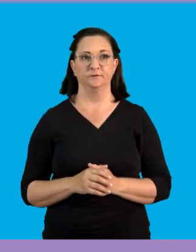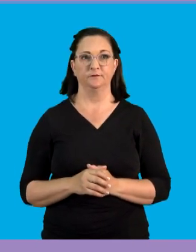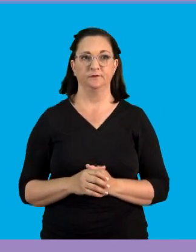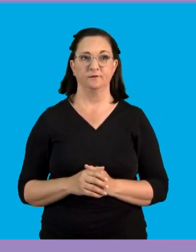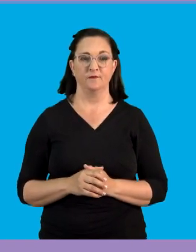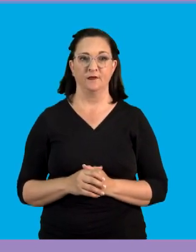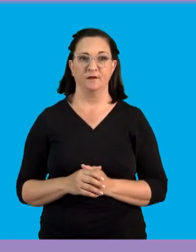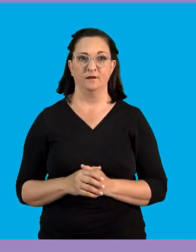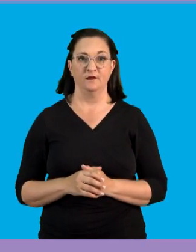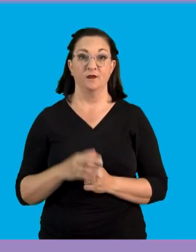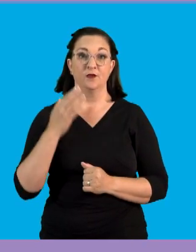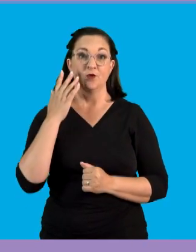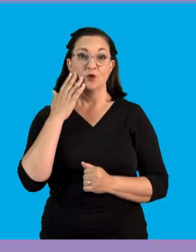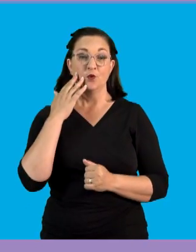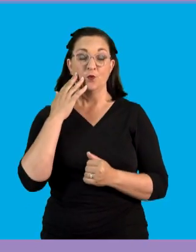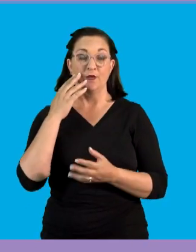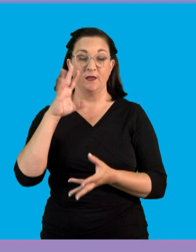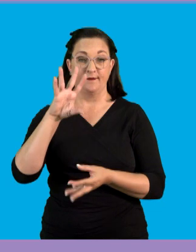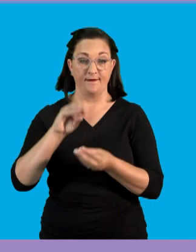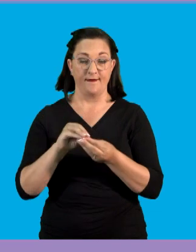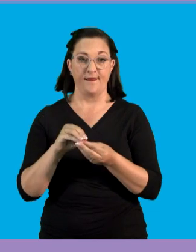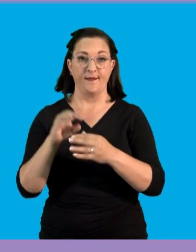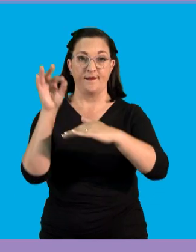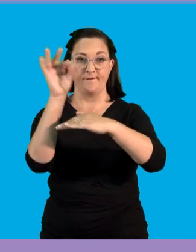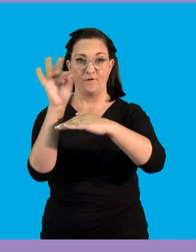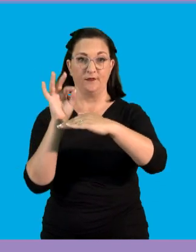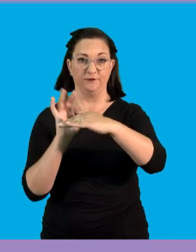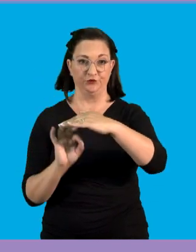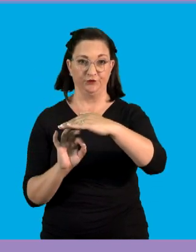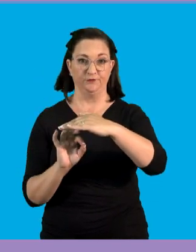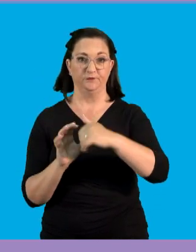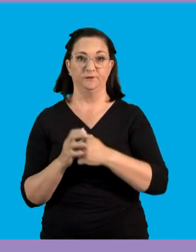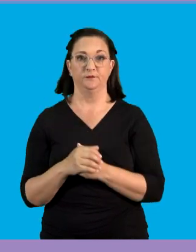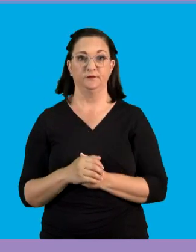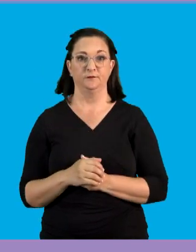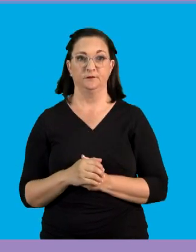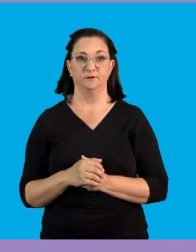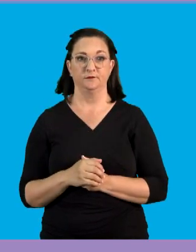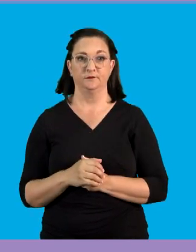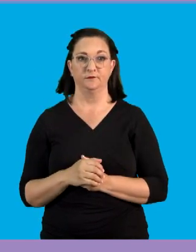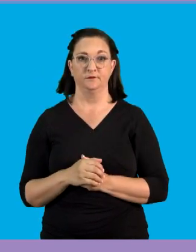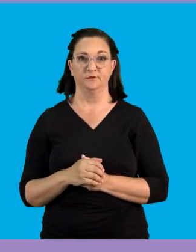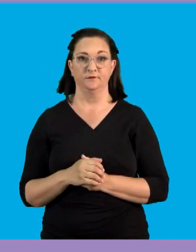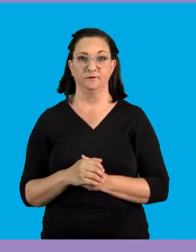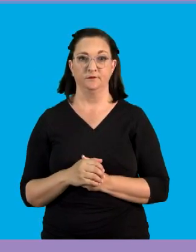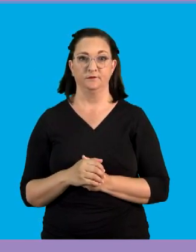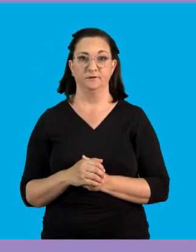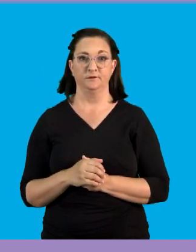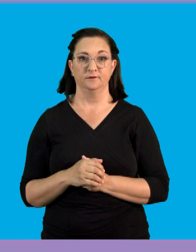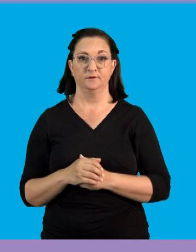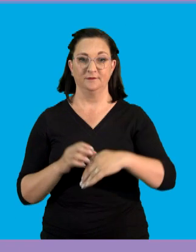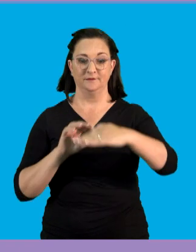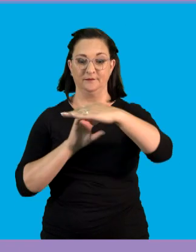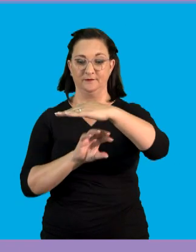So when we are adding common fractions, so when we are adding and subtracting common fractions, we keep